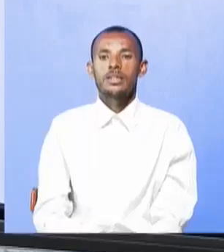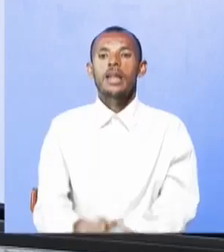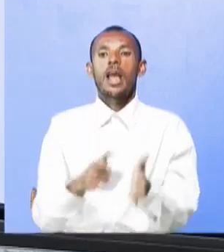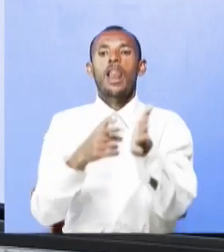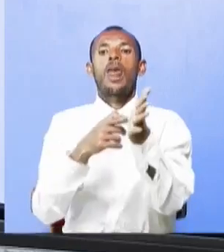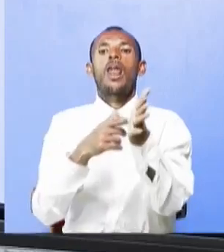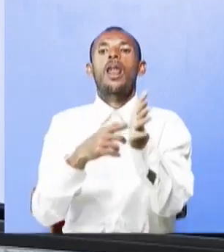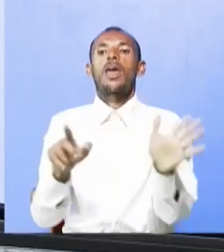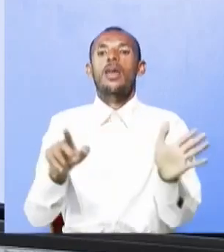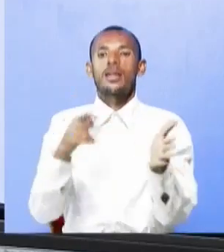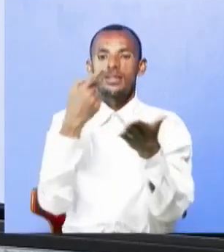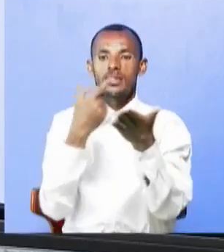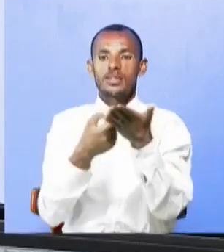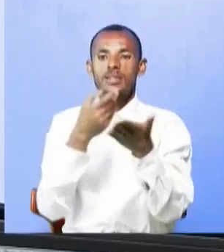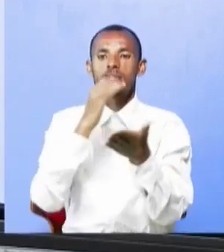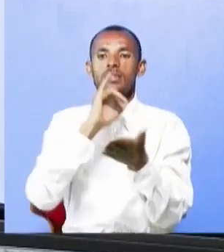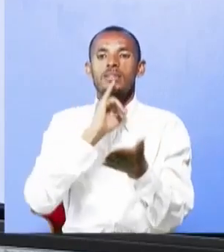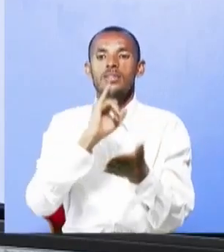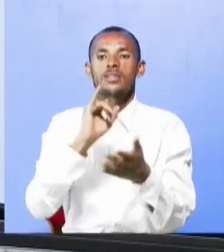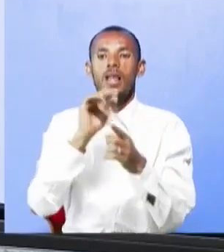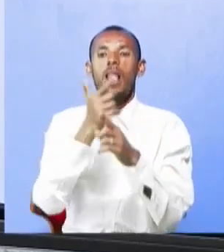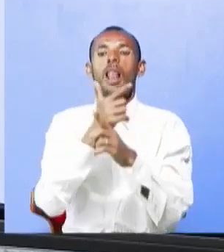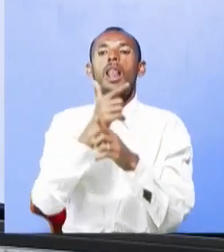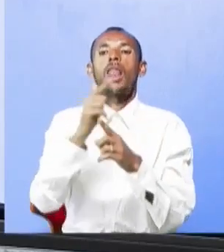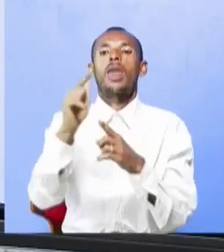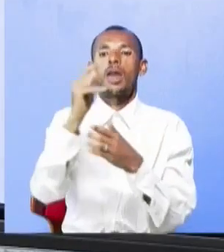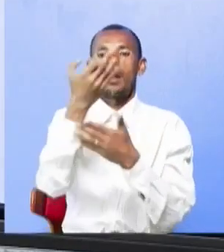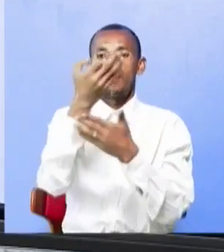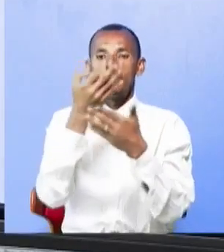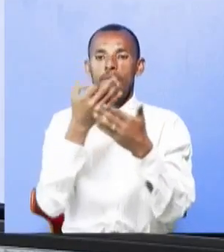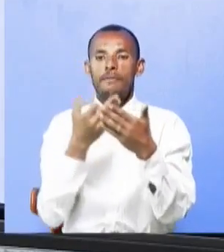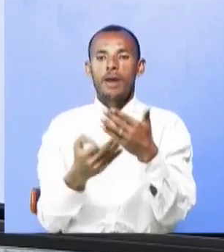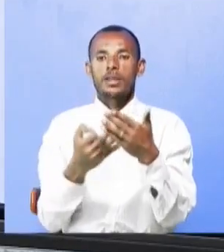clearly this is a linear function.